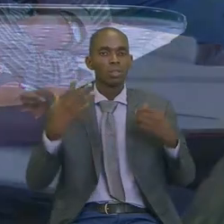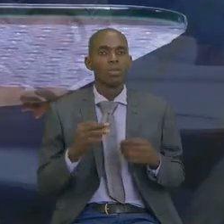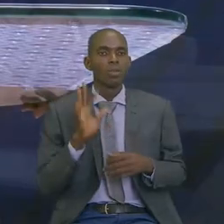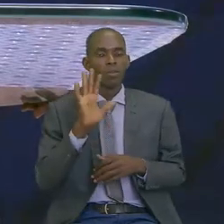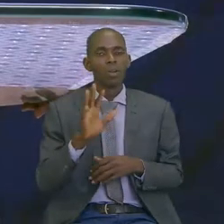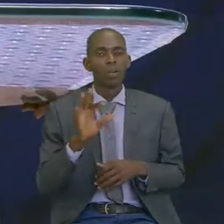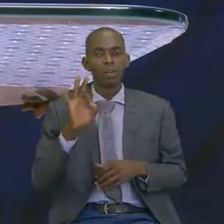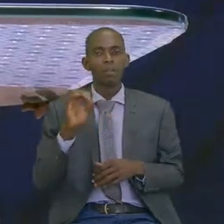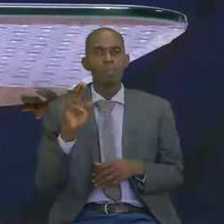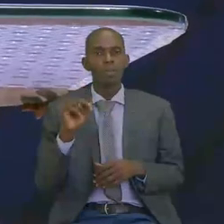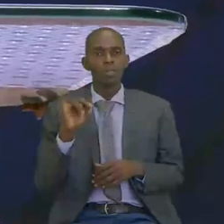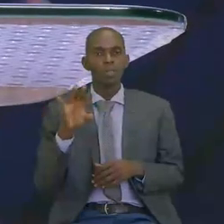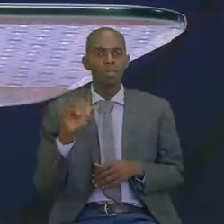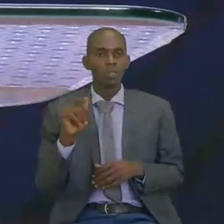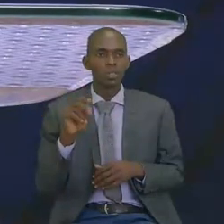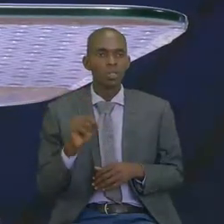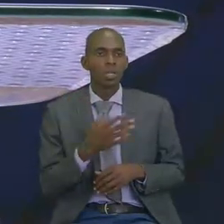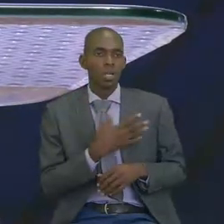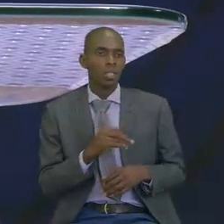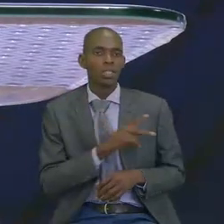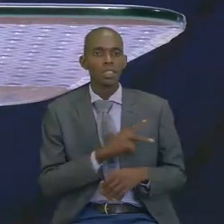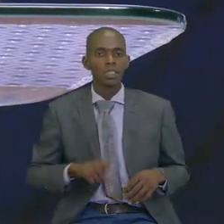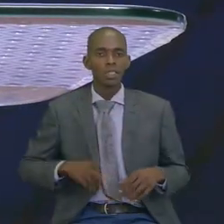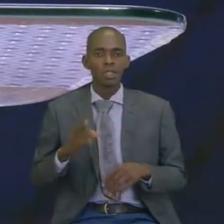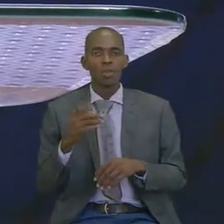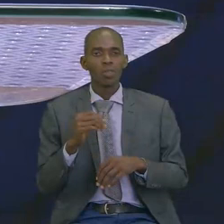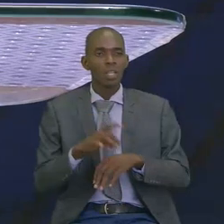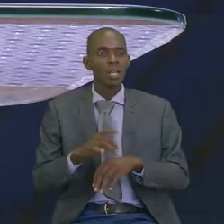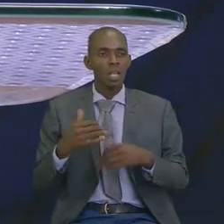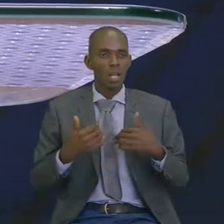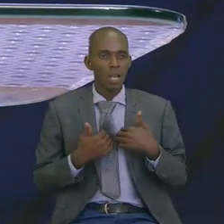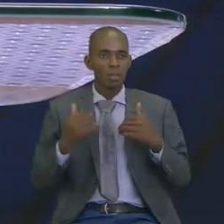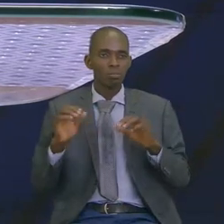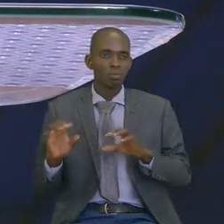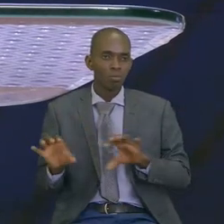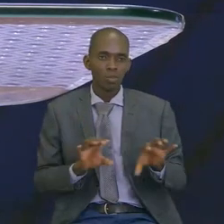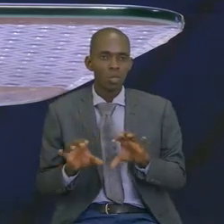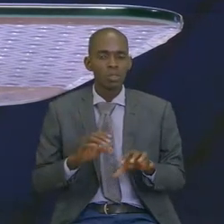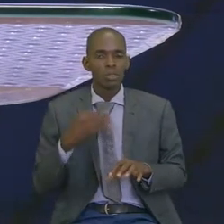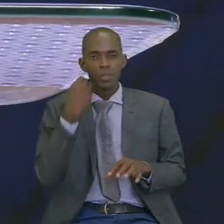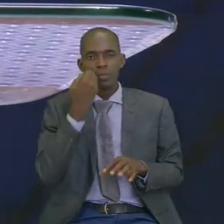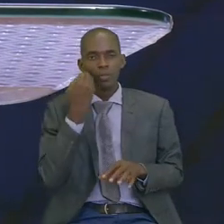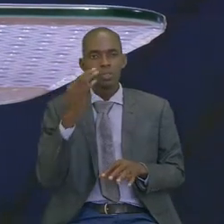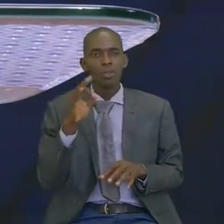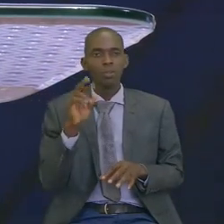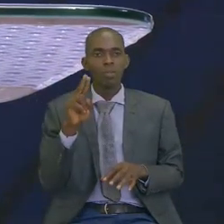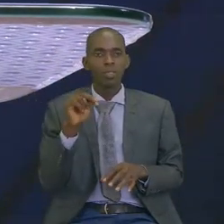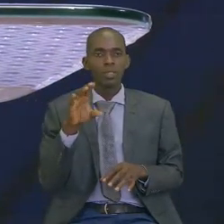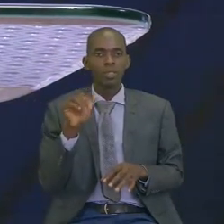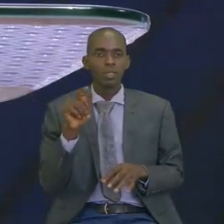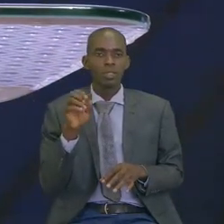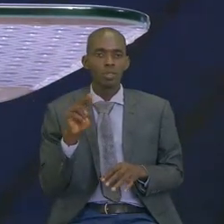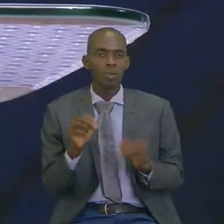the kings of the earth have committed fornication with her, and the merchants of